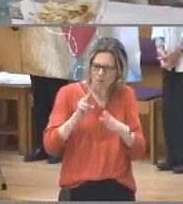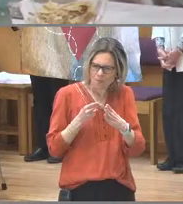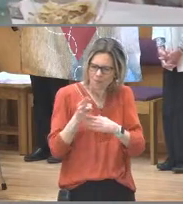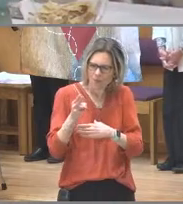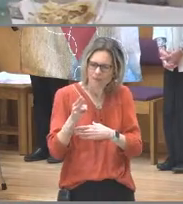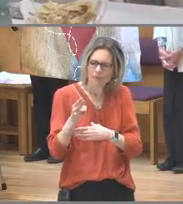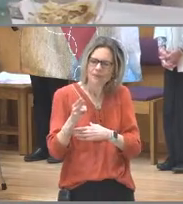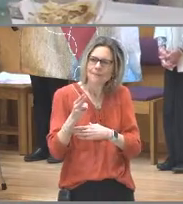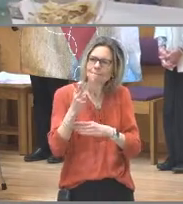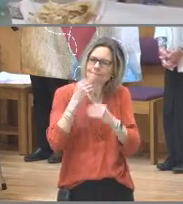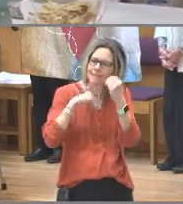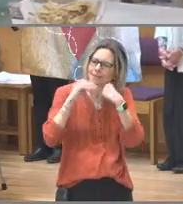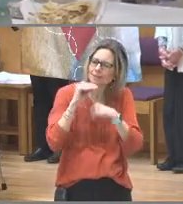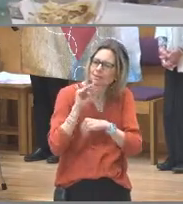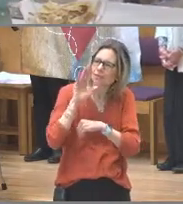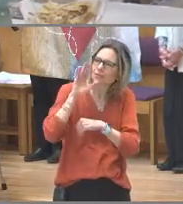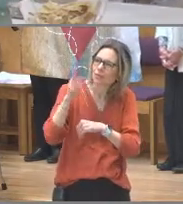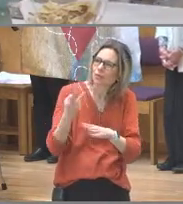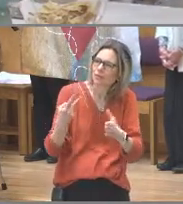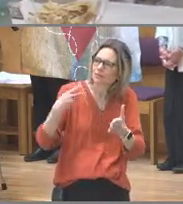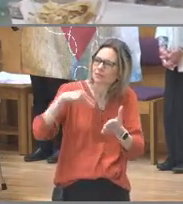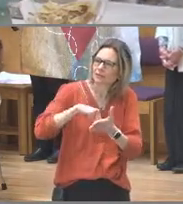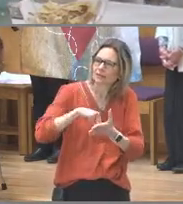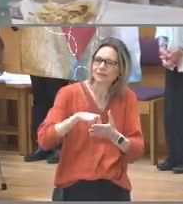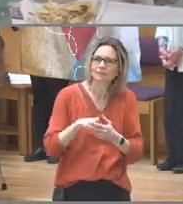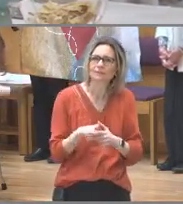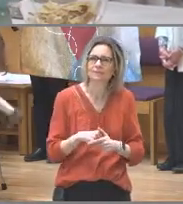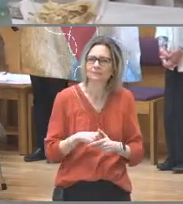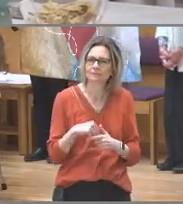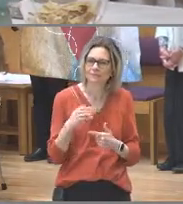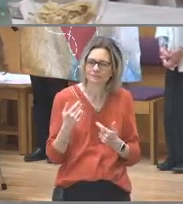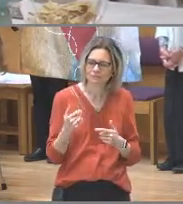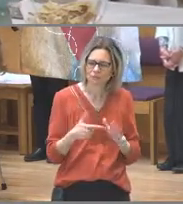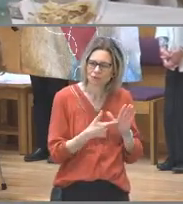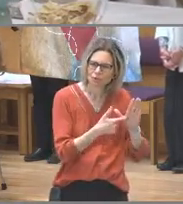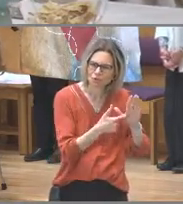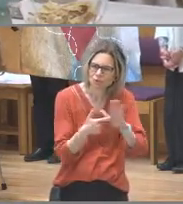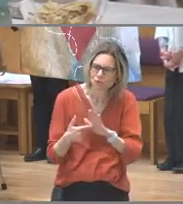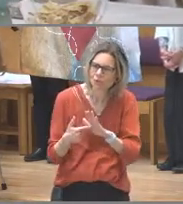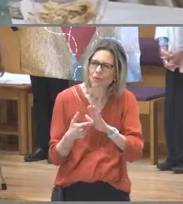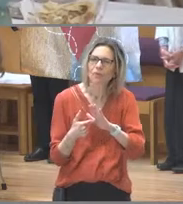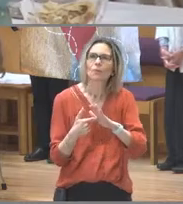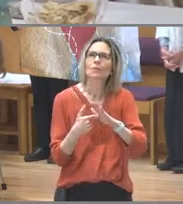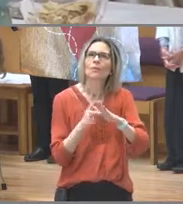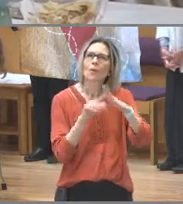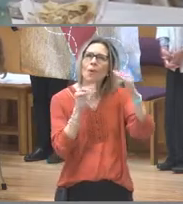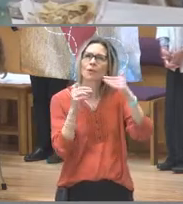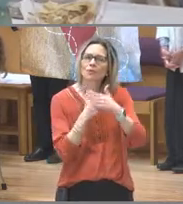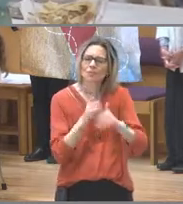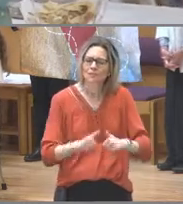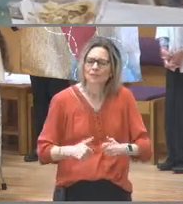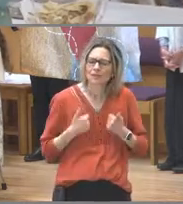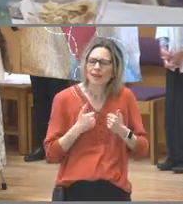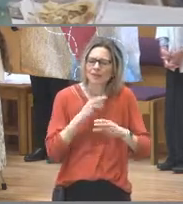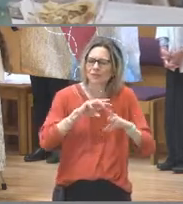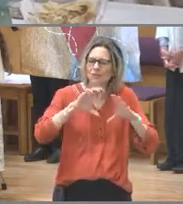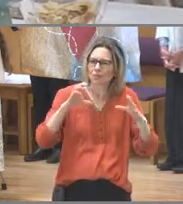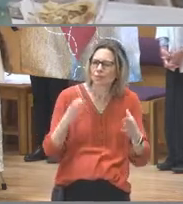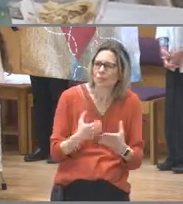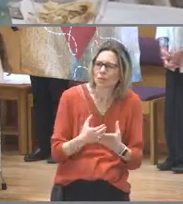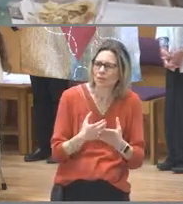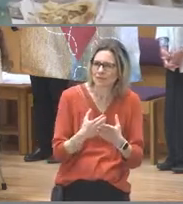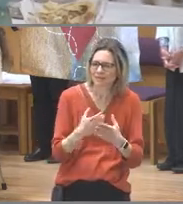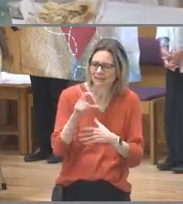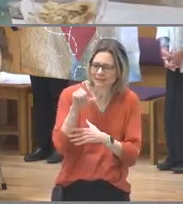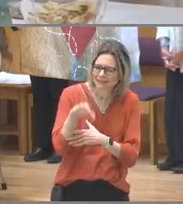with the fire of your resurrection. May we carry the hope of new life into the world, hungering for justice and